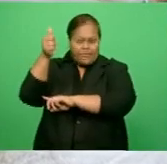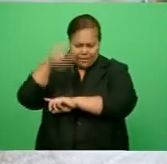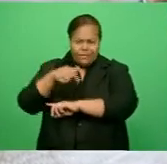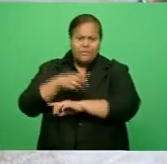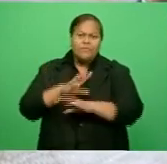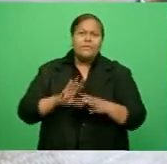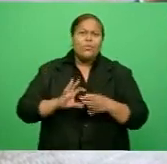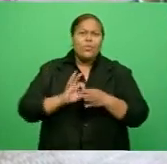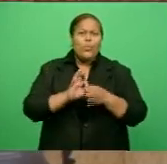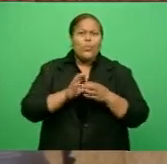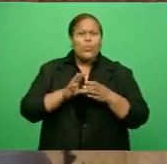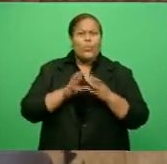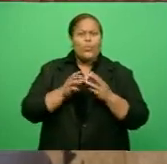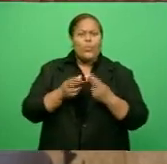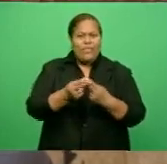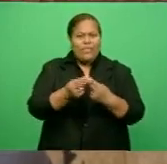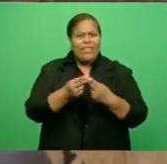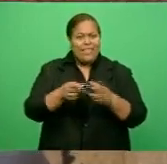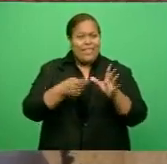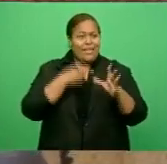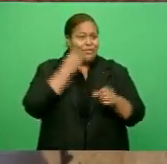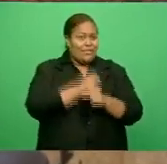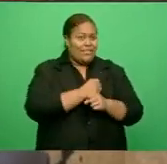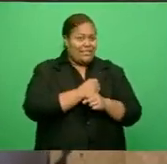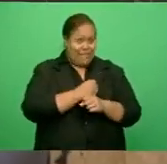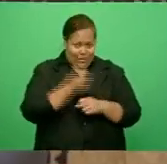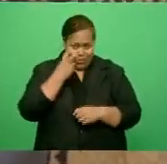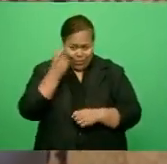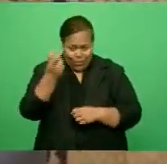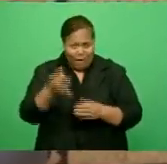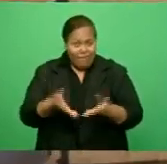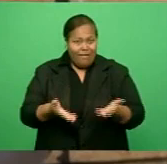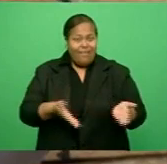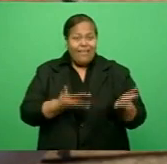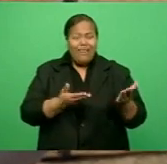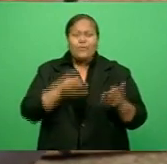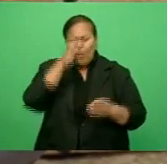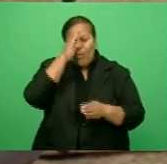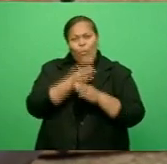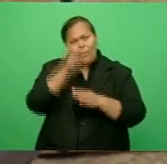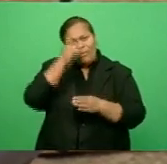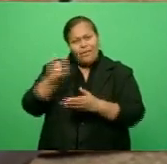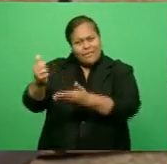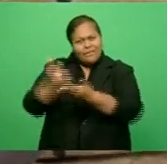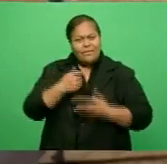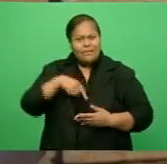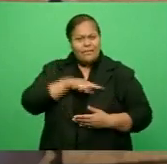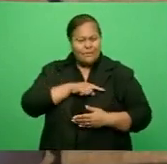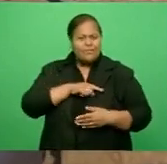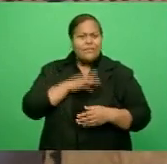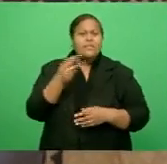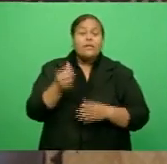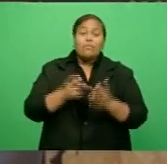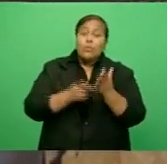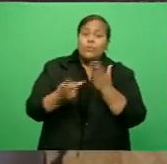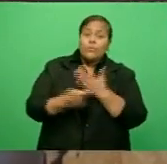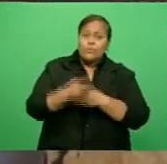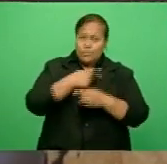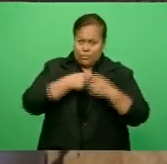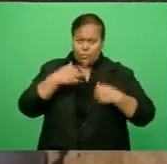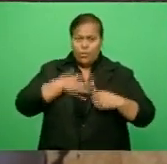tour. And hopefully they can also assist us in some of the projects that we are quite keen to